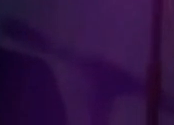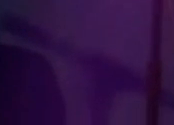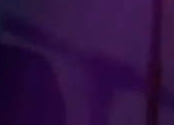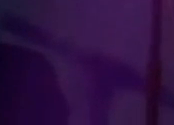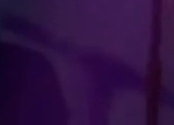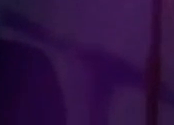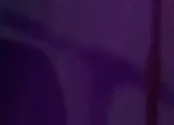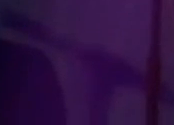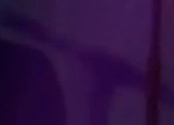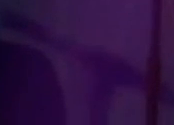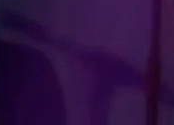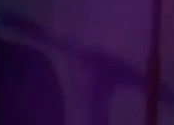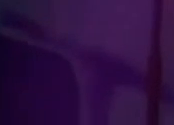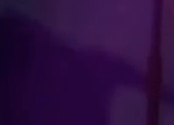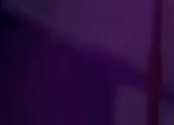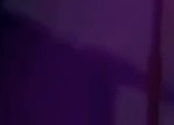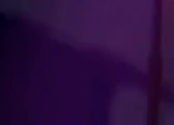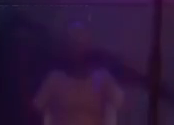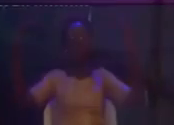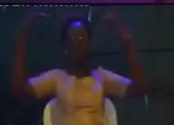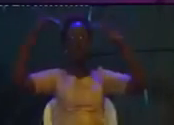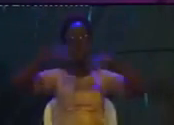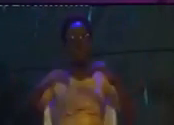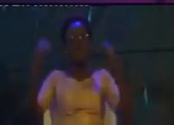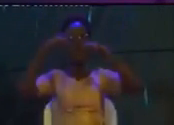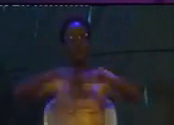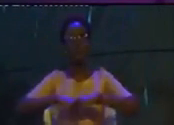igiterane, uri umukozi w'Imana. Pastor,